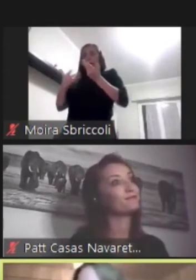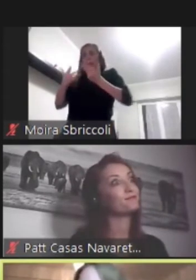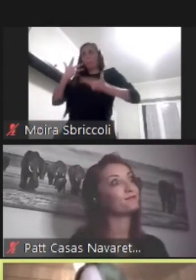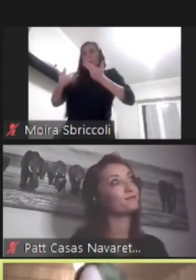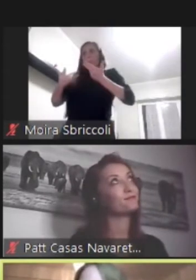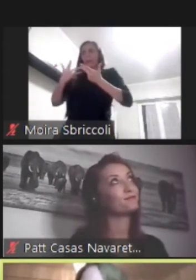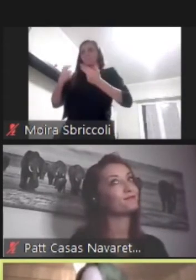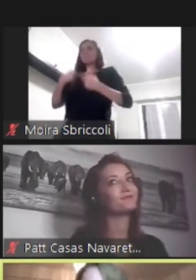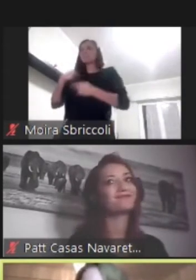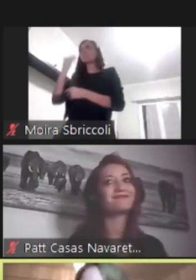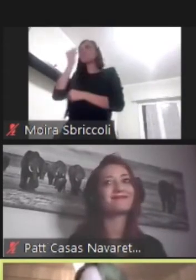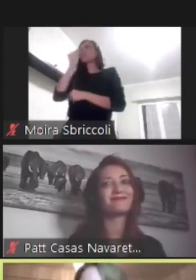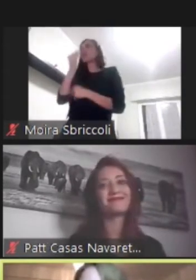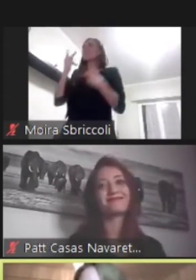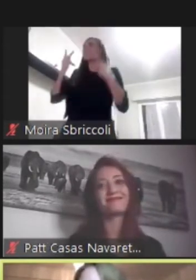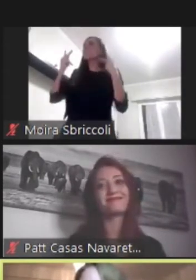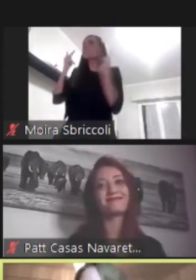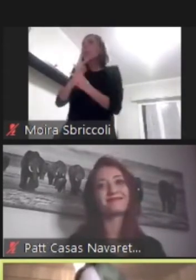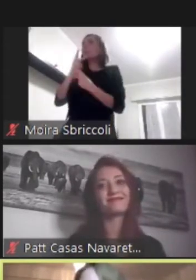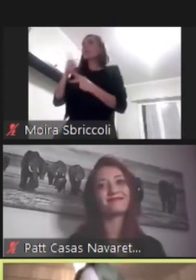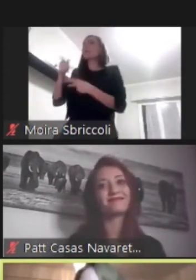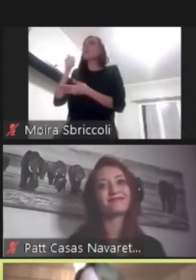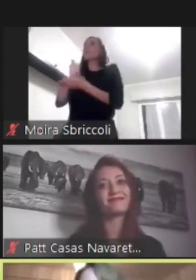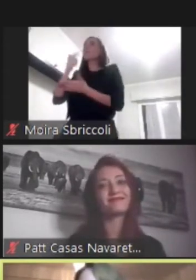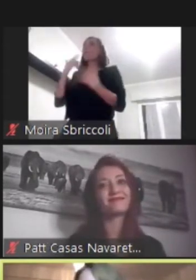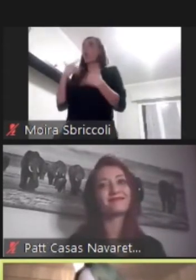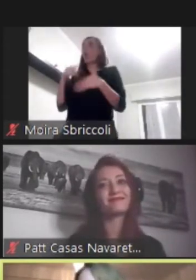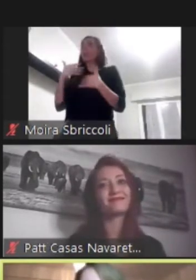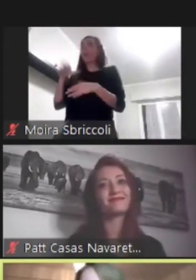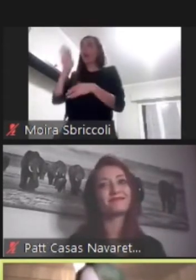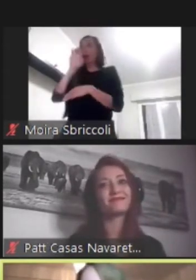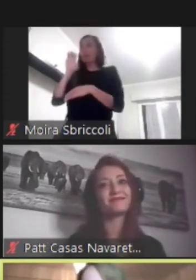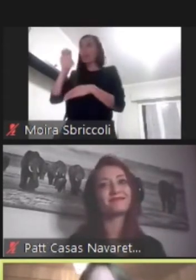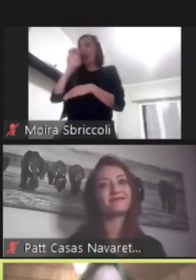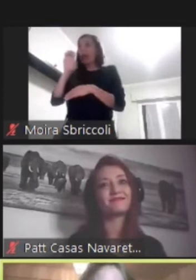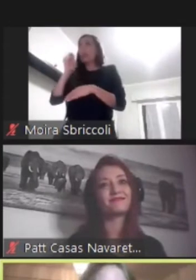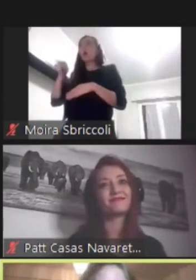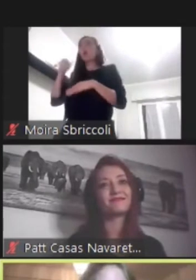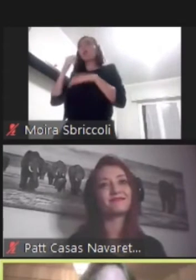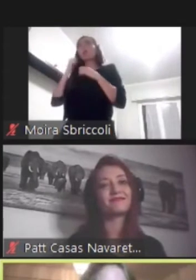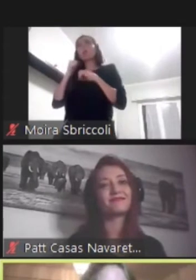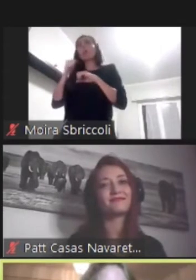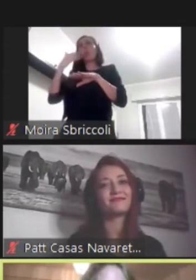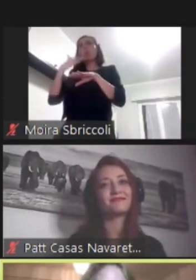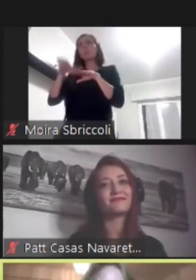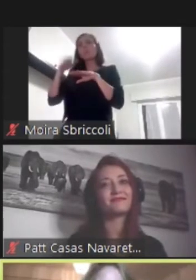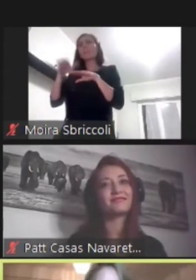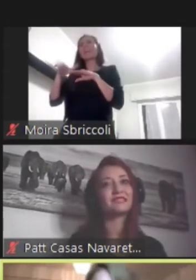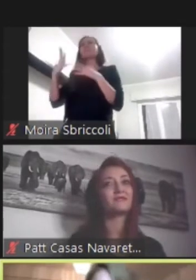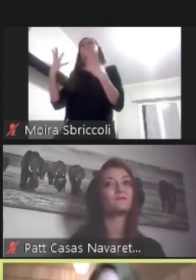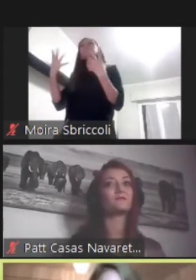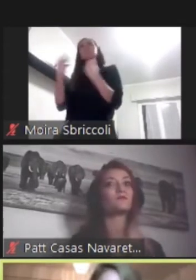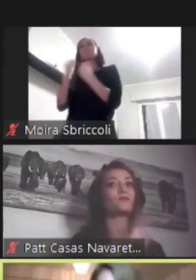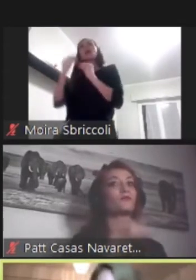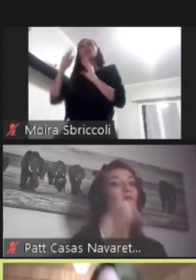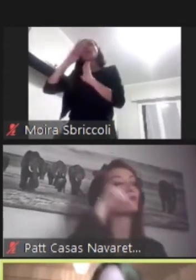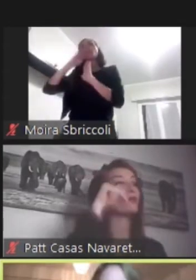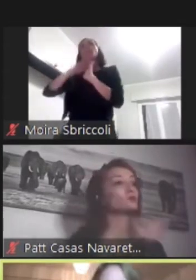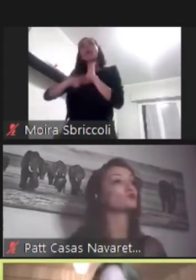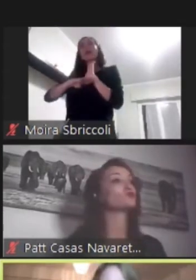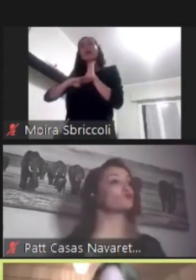alongside the Slenderize program as well. And we're getting great results with those.